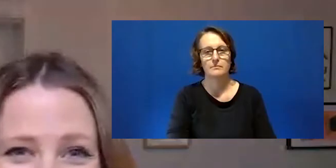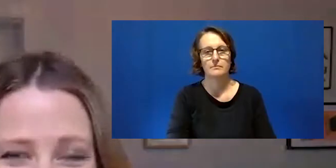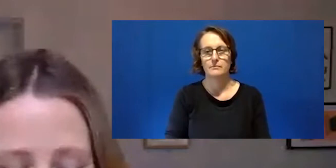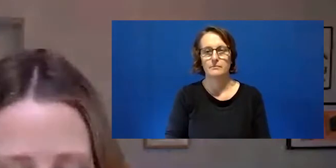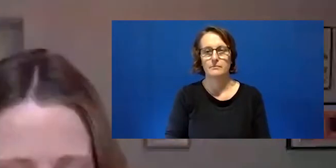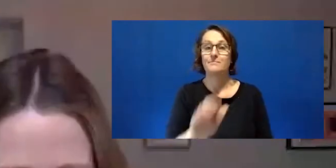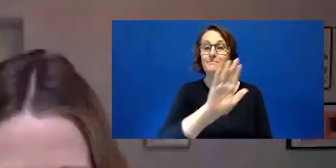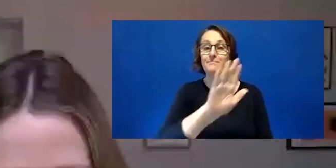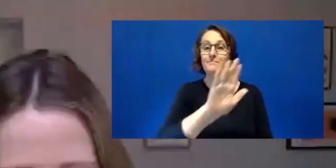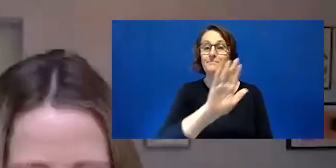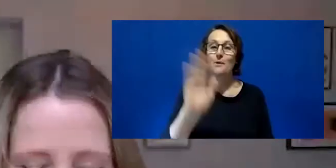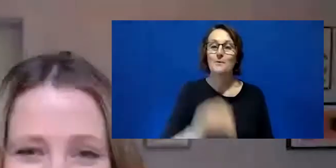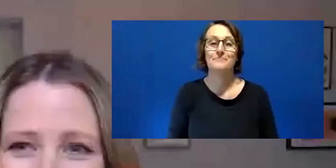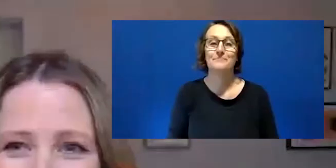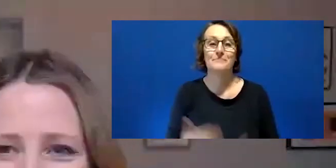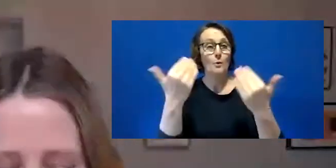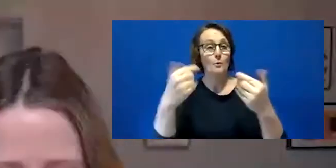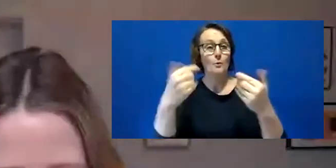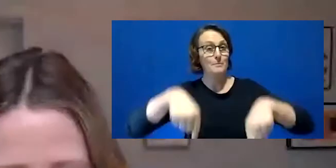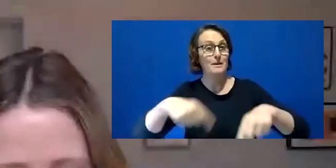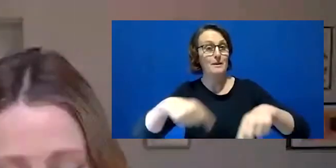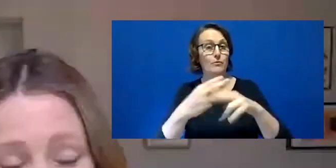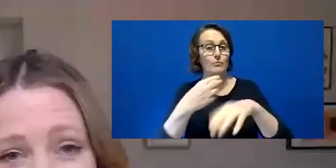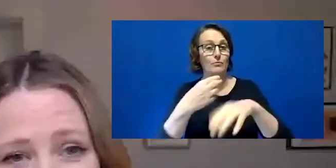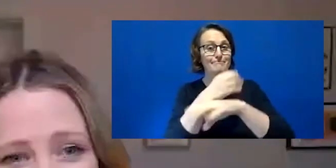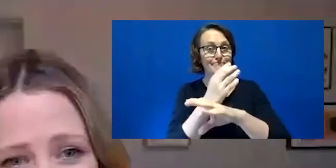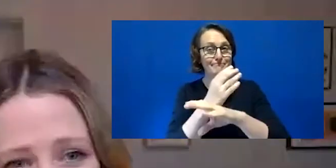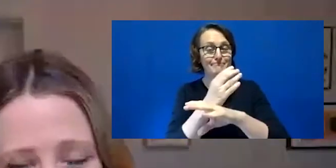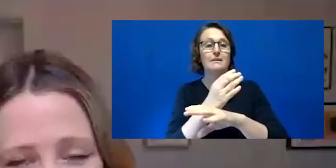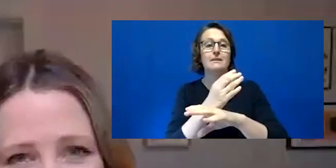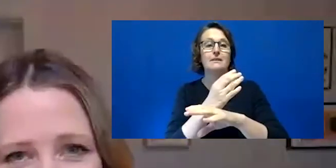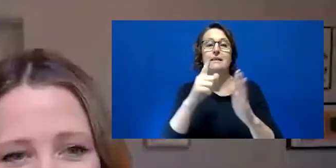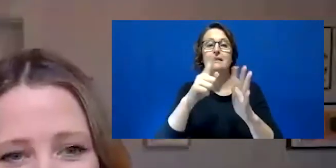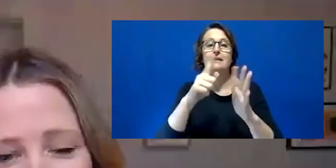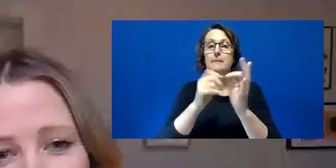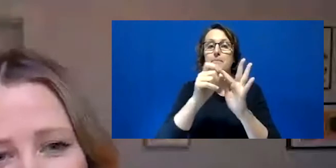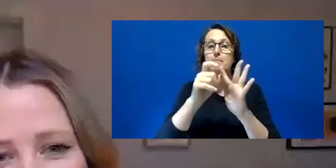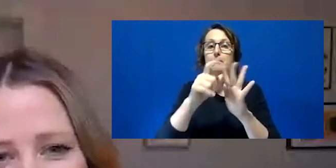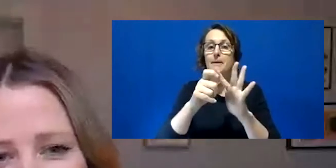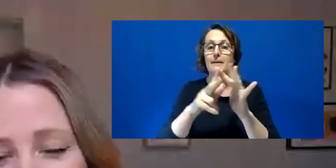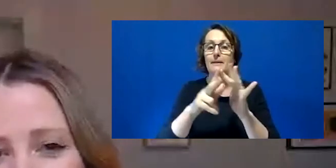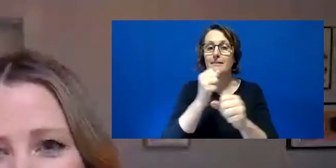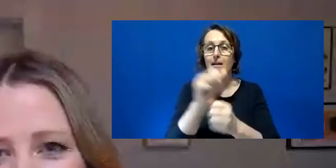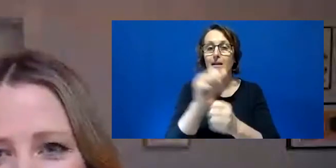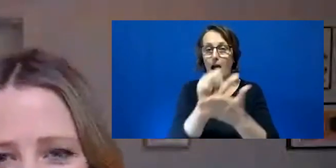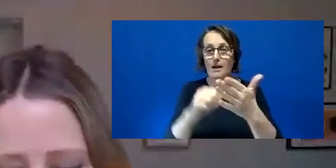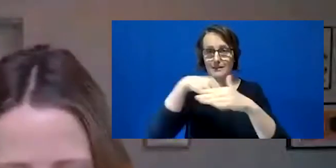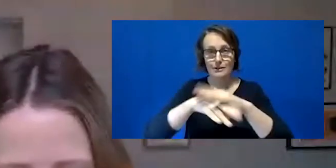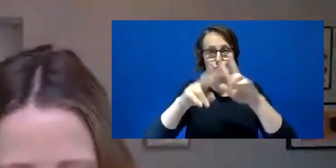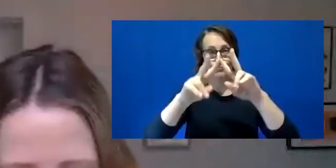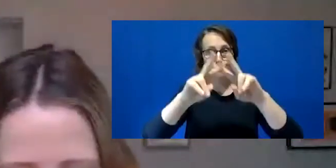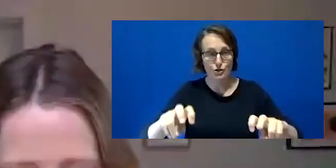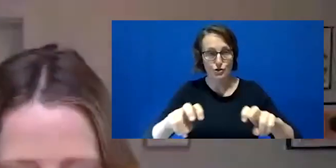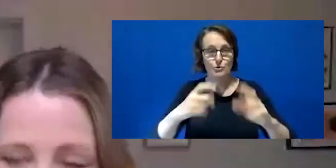Hello everyone, and welcome to today's webinar, Embedding Art in Research with Rani Pramesti and Lena